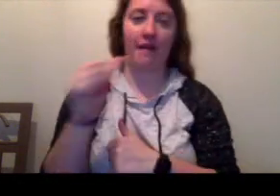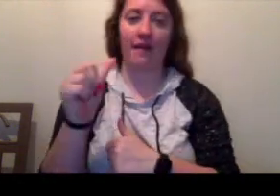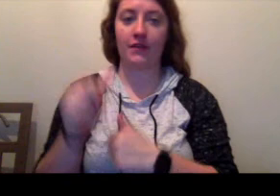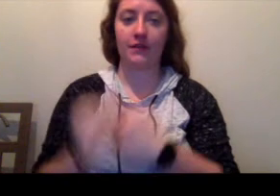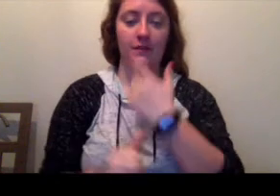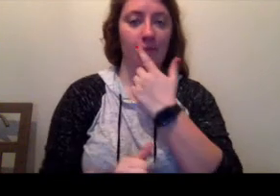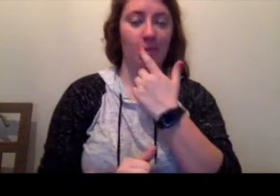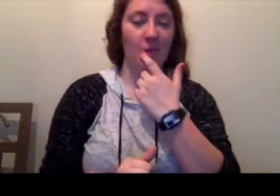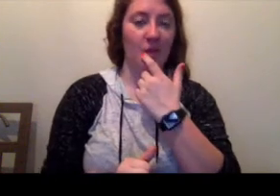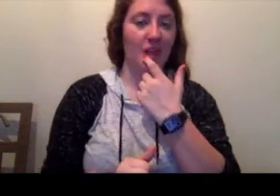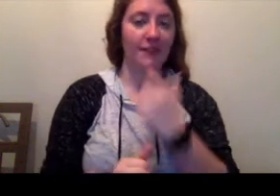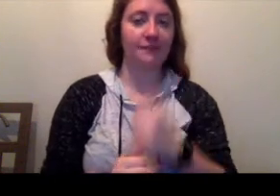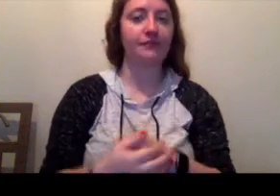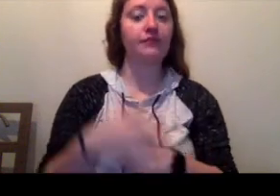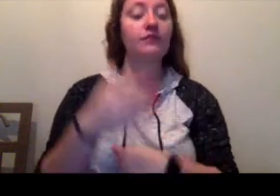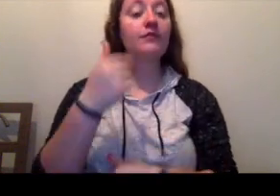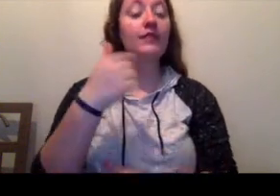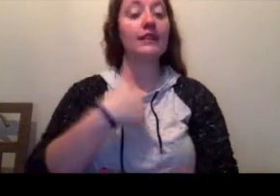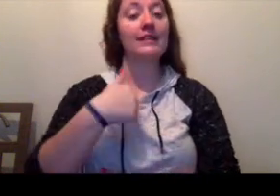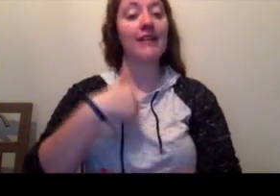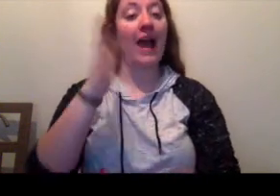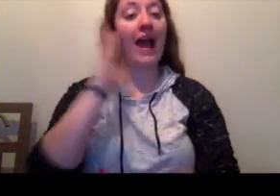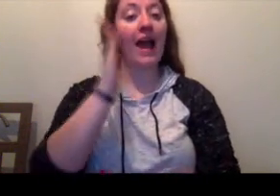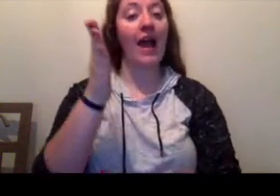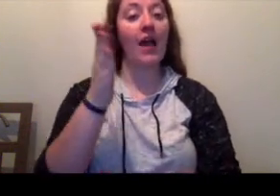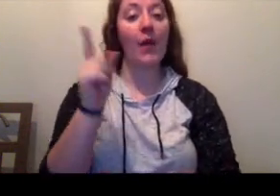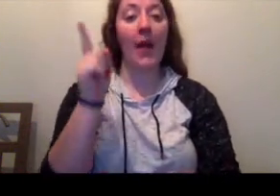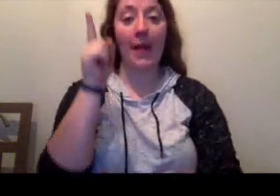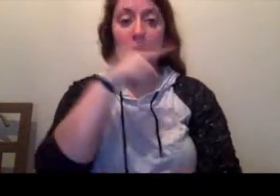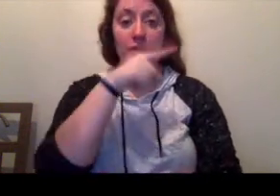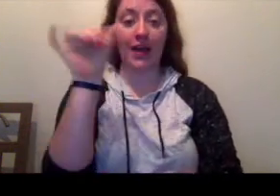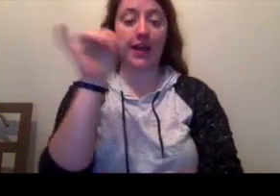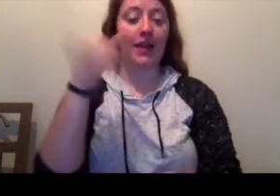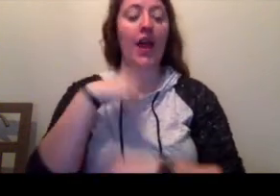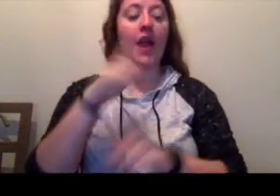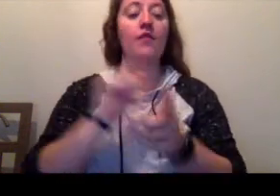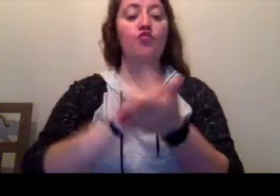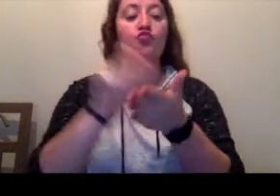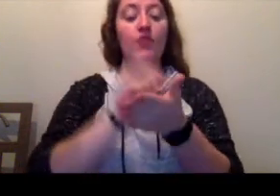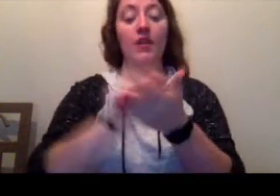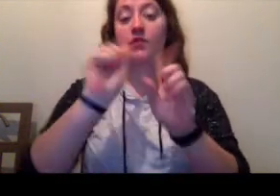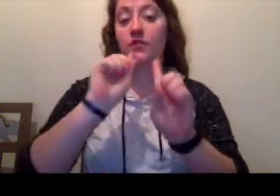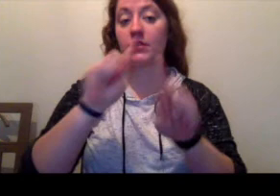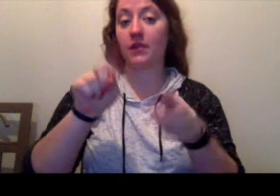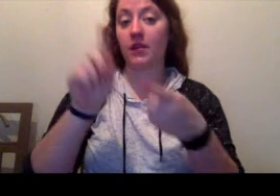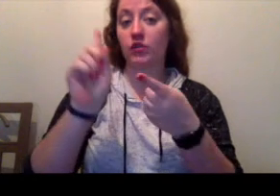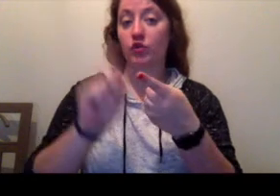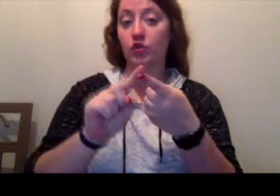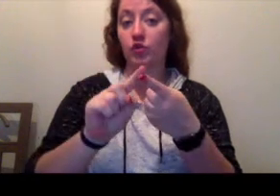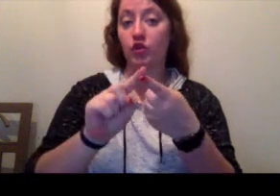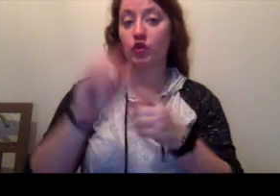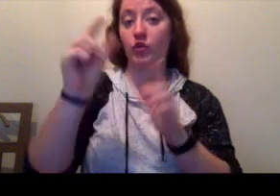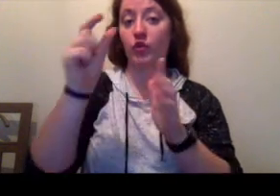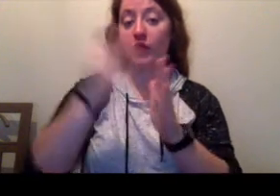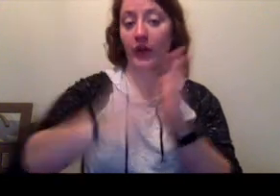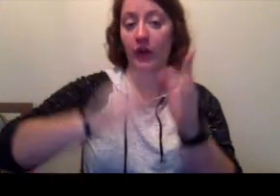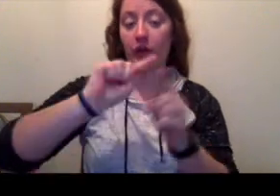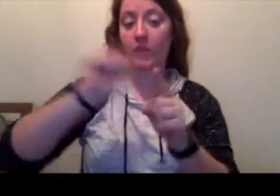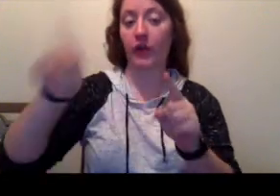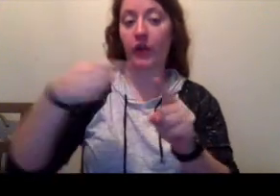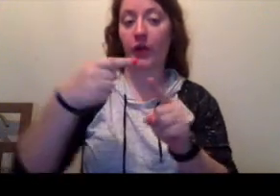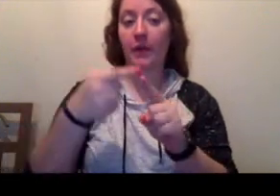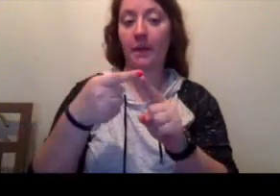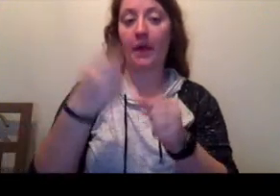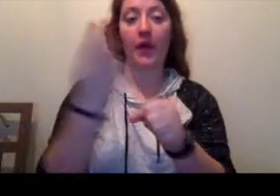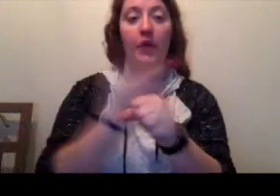So I'm going to pretend like I am writing a response to the article about